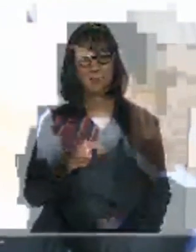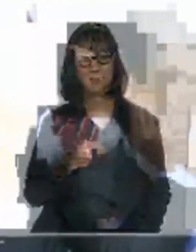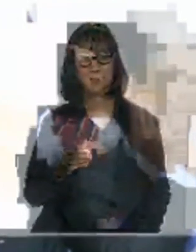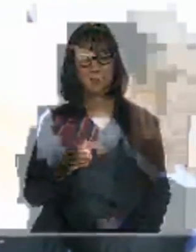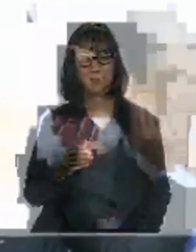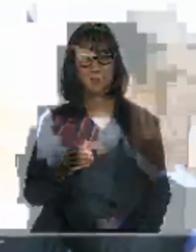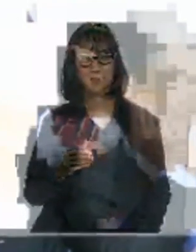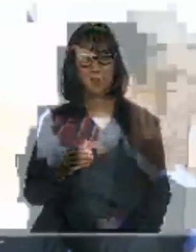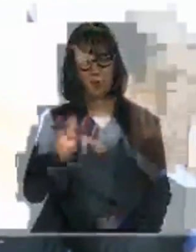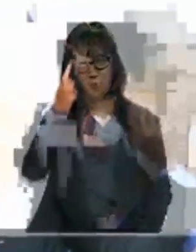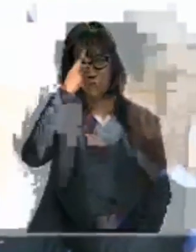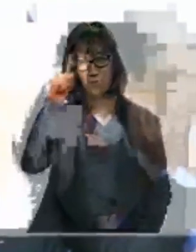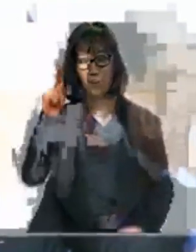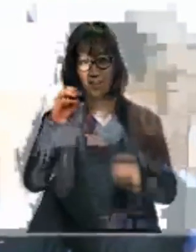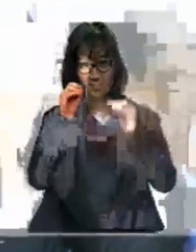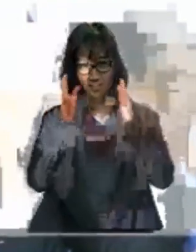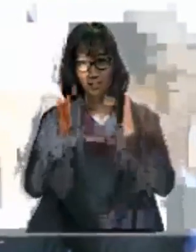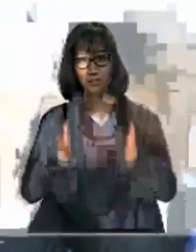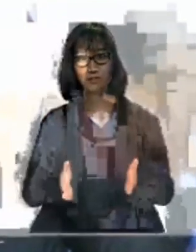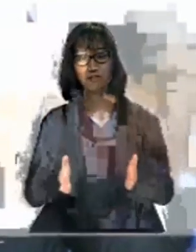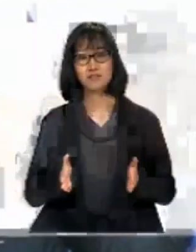to the teachers,